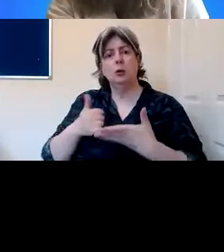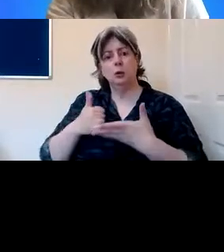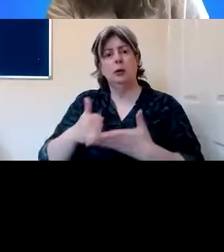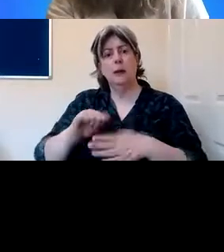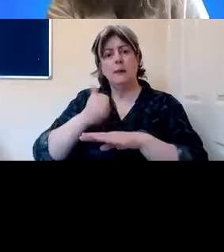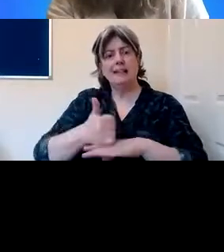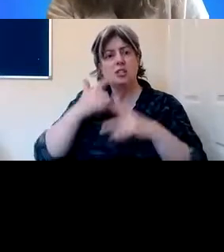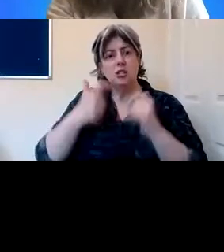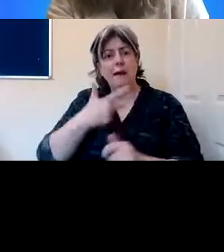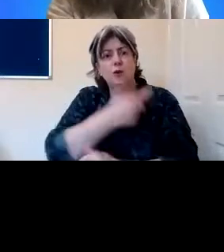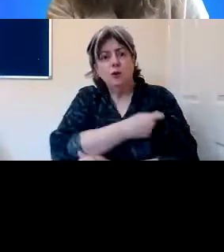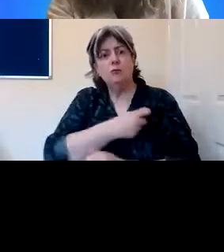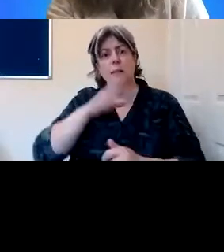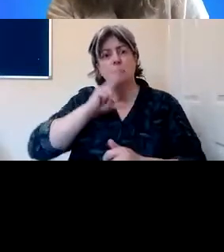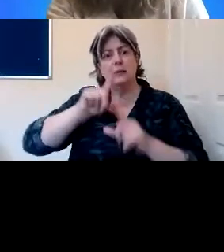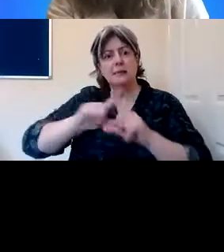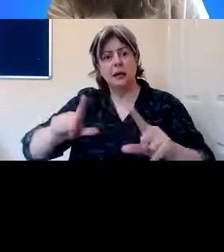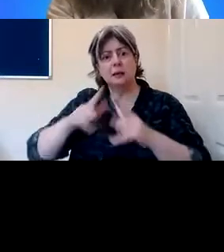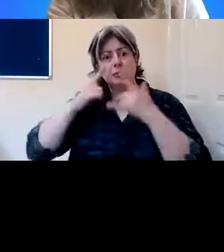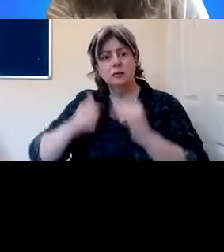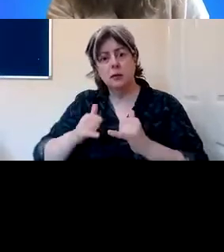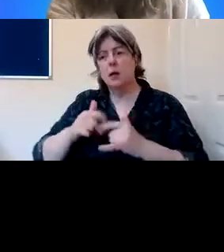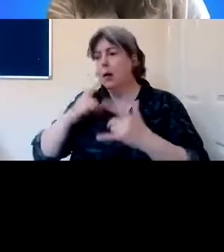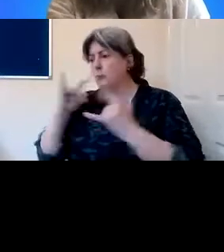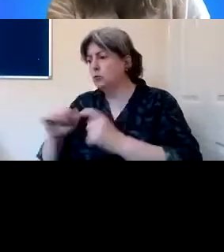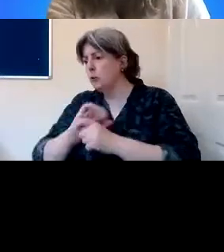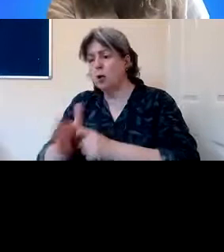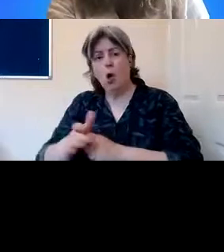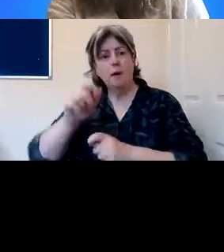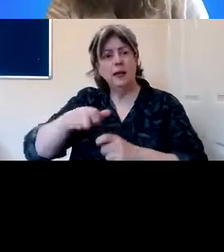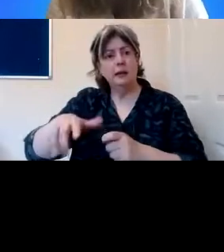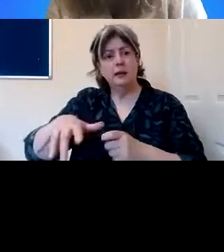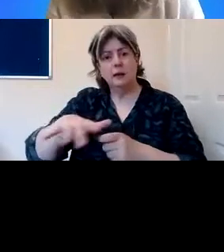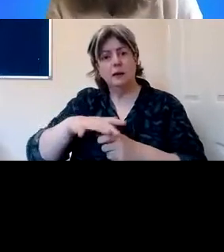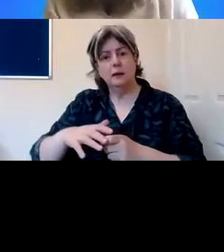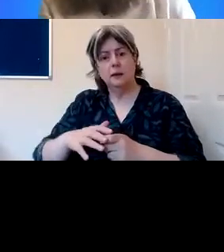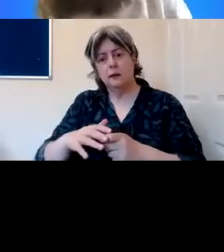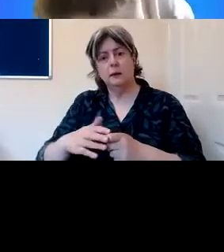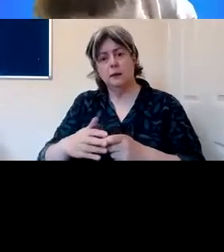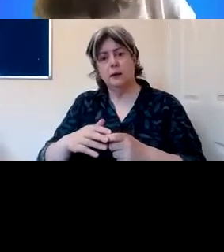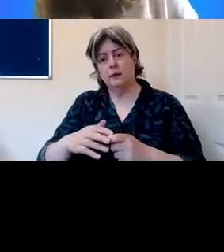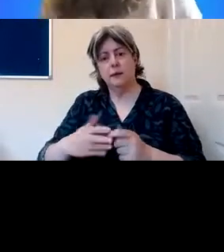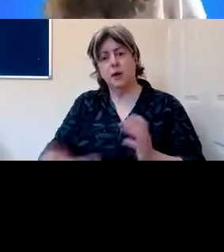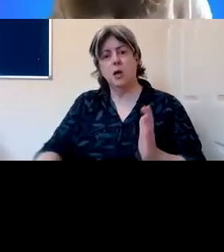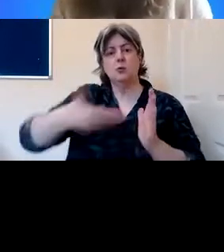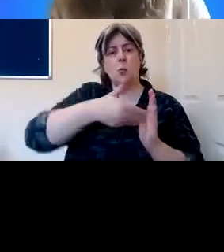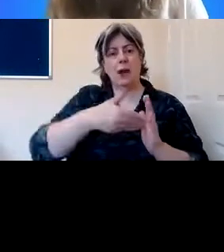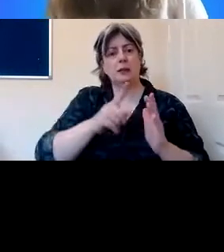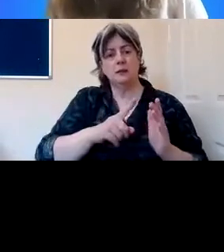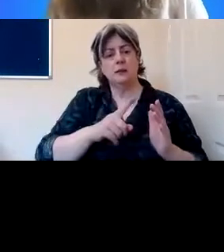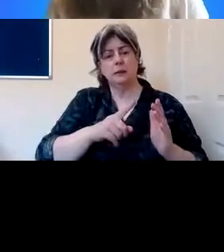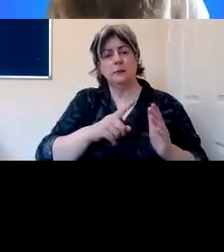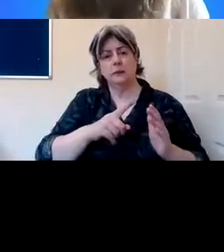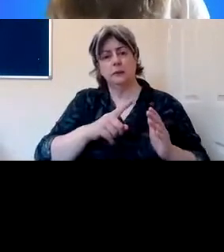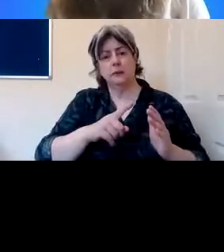language monitoring, monitoring of COVID cases, etc. And this is on top of the building